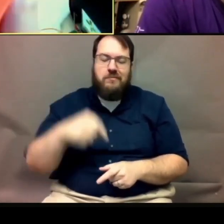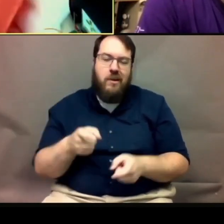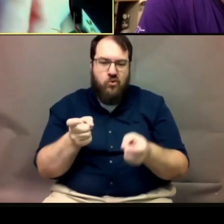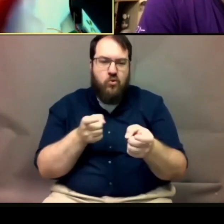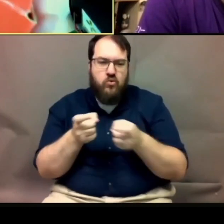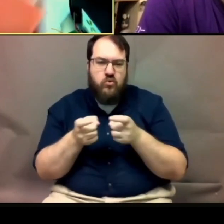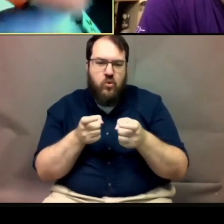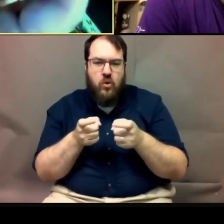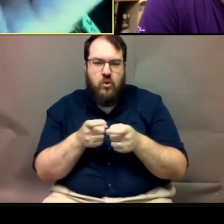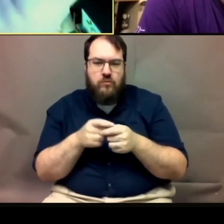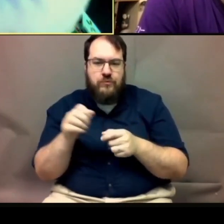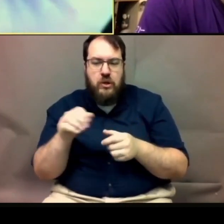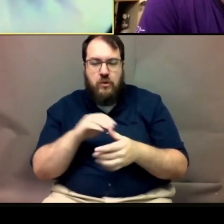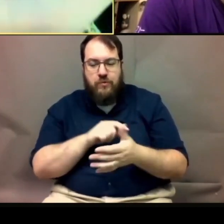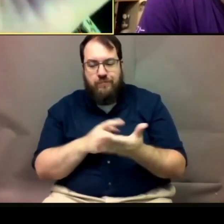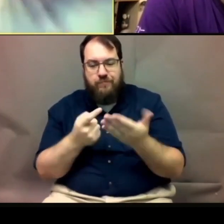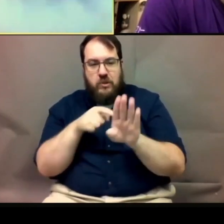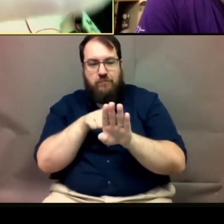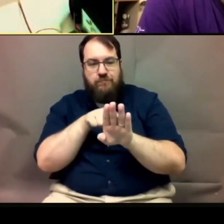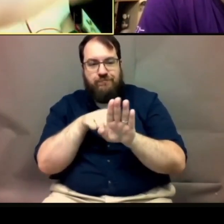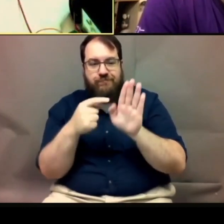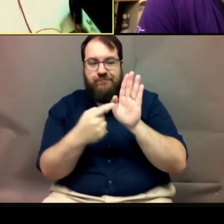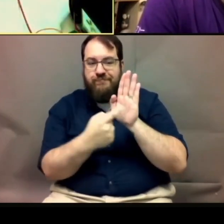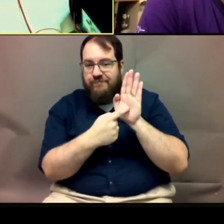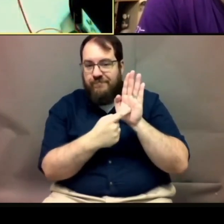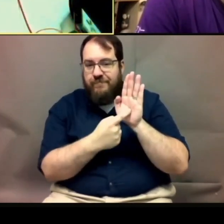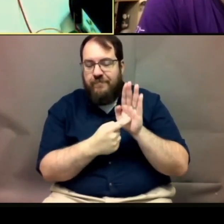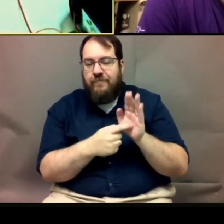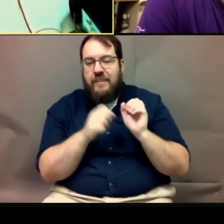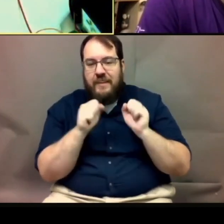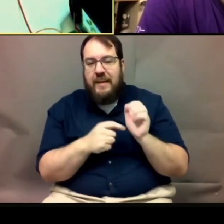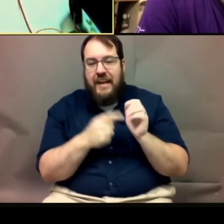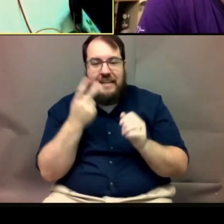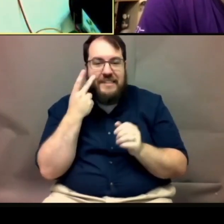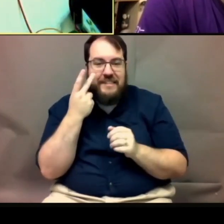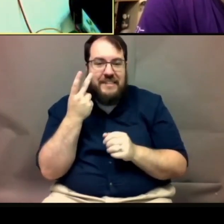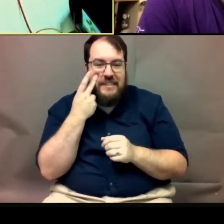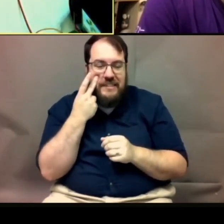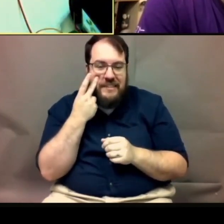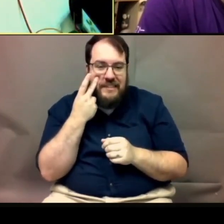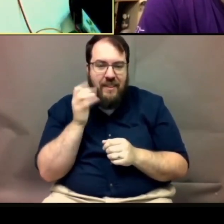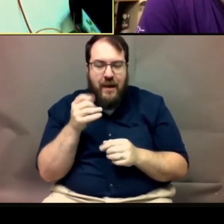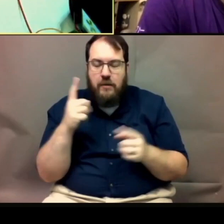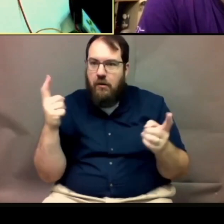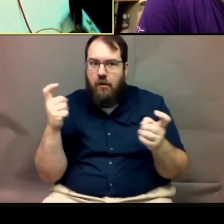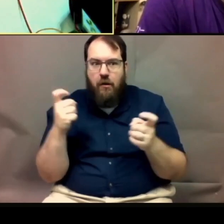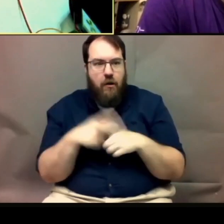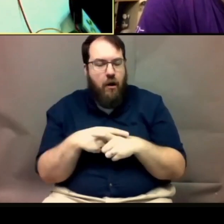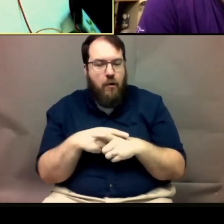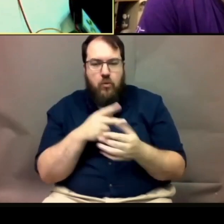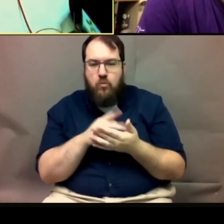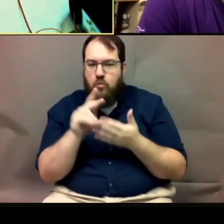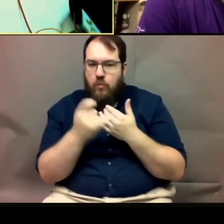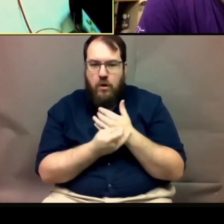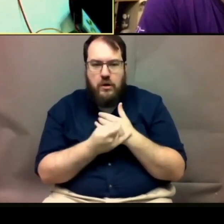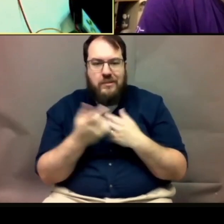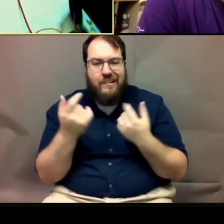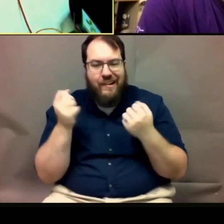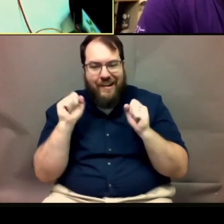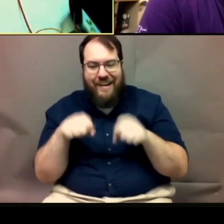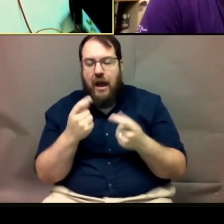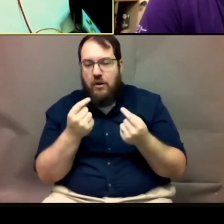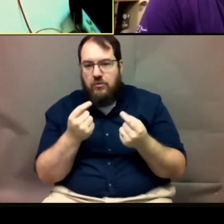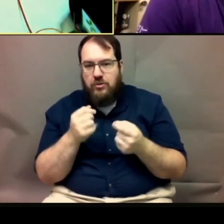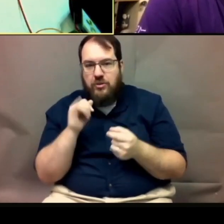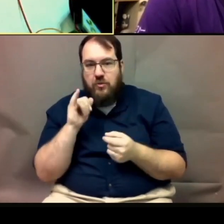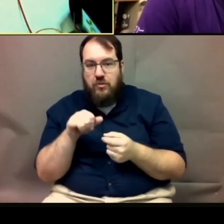then what's on the other side? This is way complicated of a project, but this is what people can do when they start getting really crazy. And so this